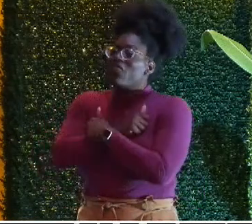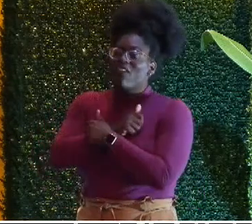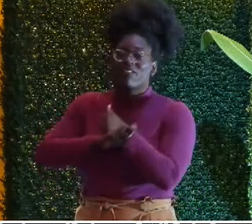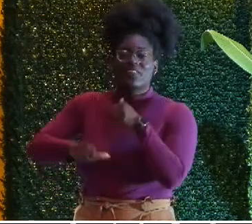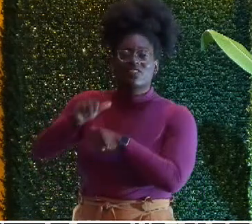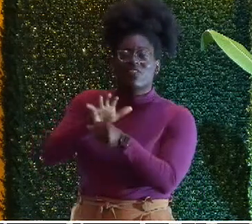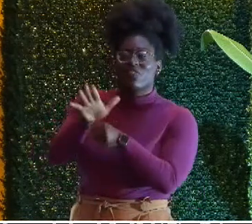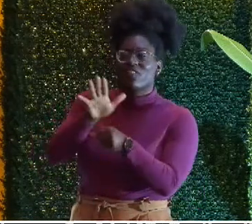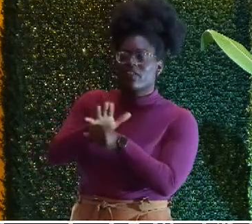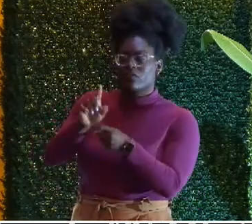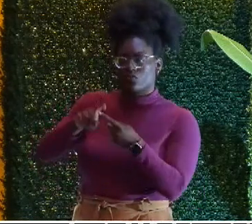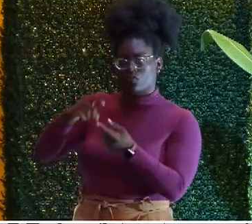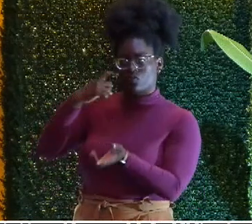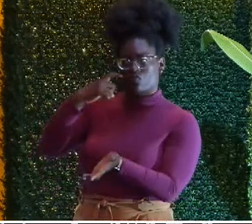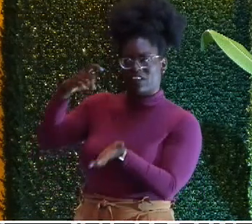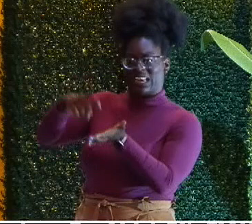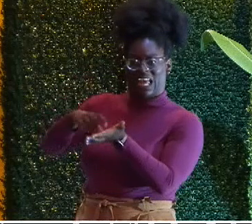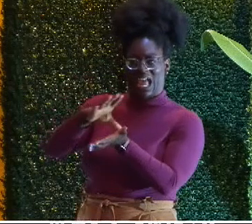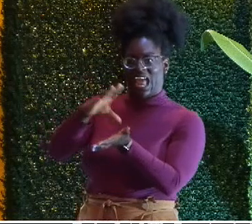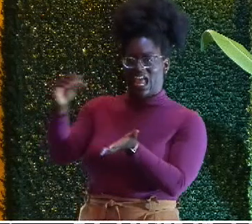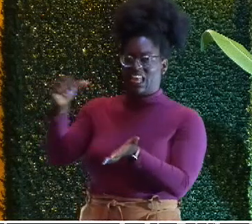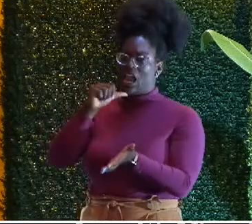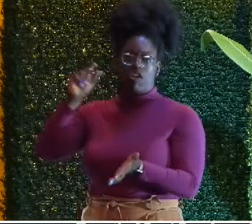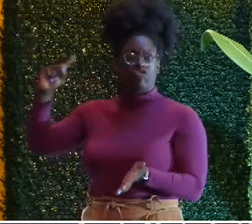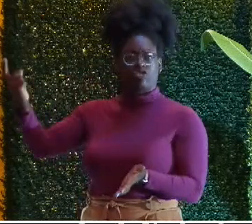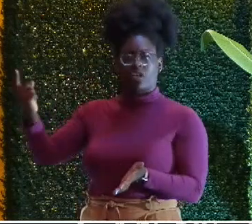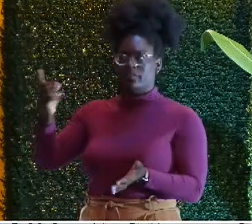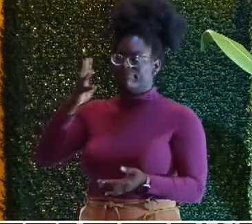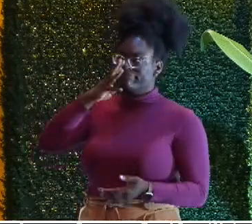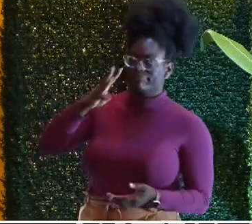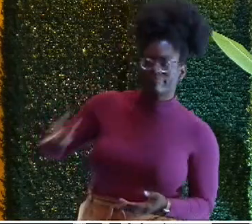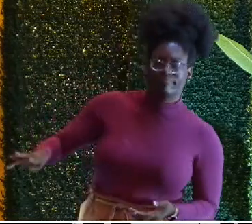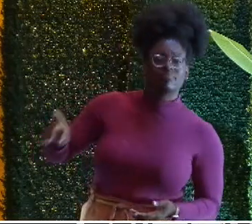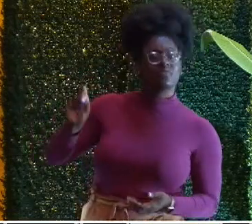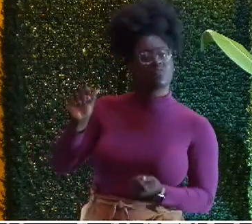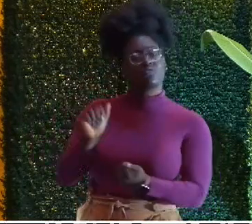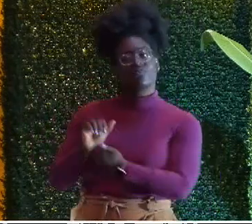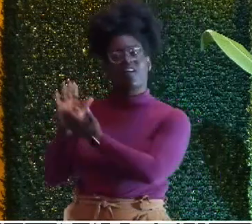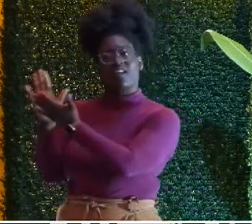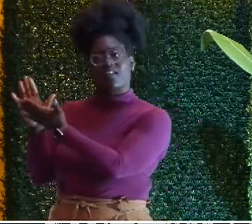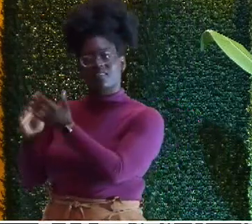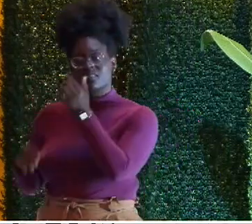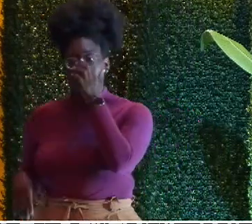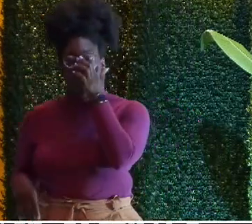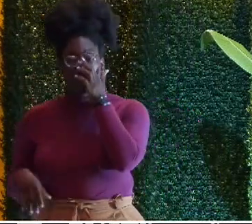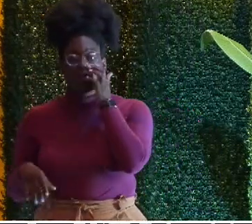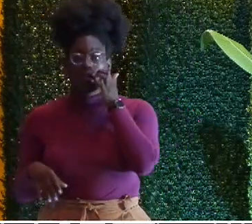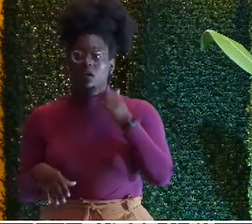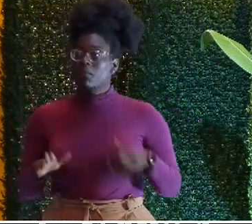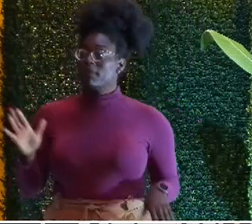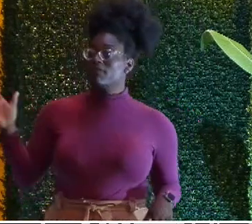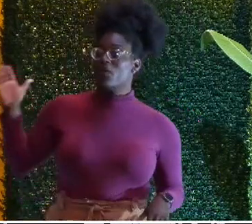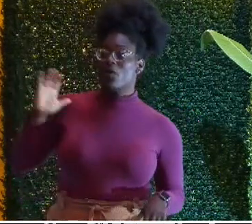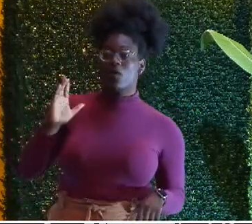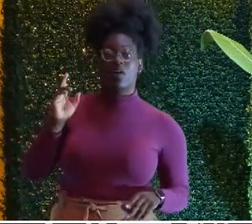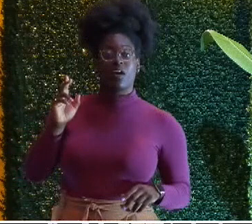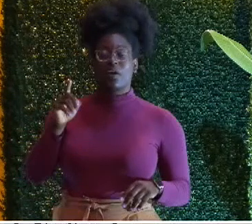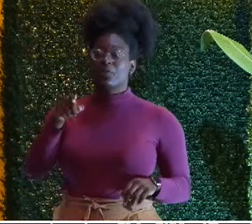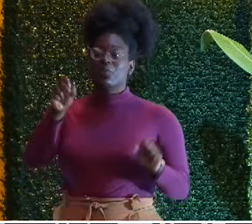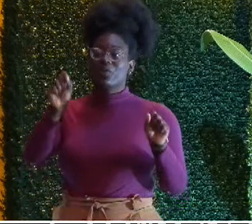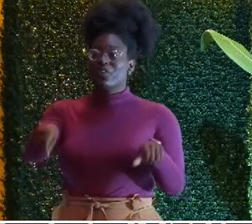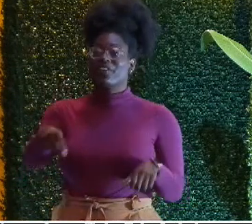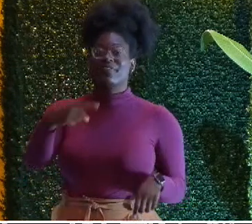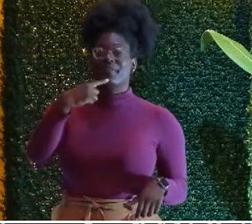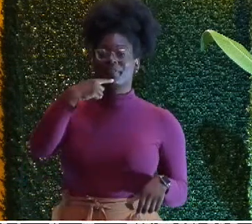was switched on another gear, so I didn't even see it. You could tell me too. I was blue in the face. That girl, you doing this, you doing that. No, I'm not. I'm